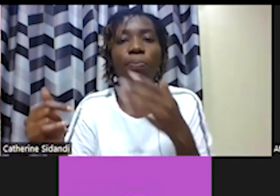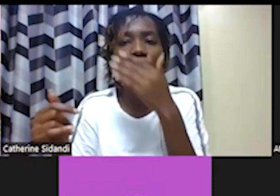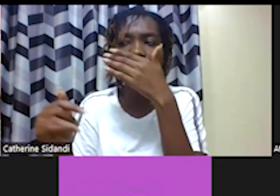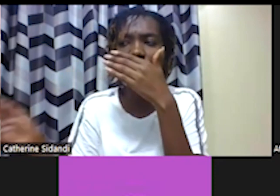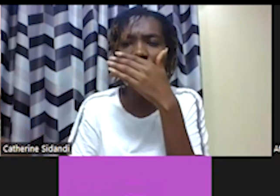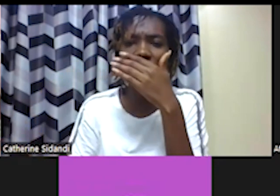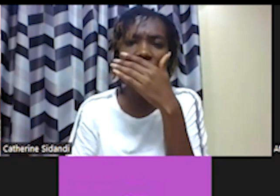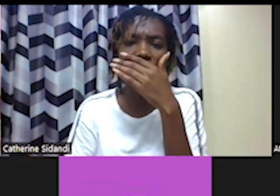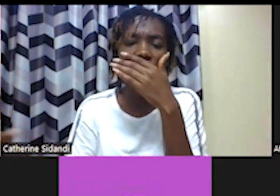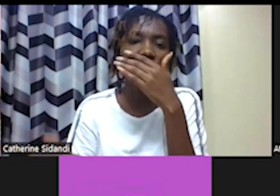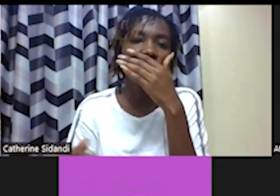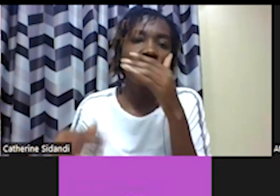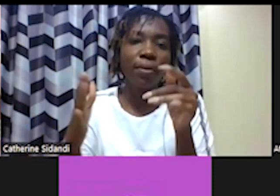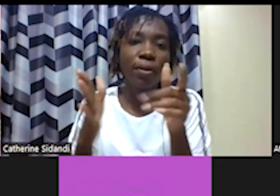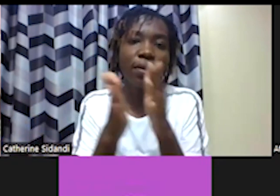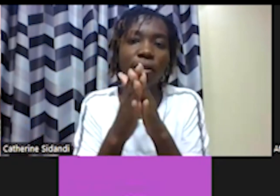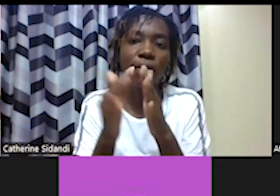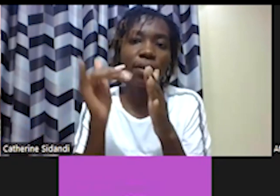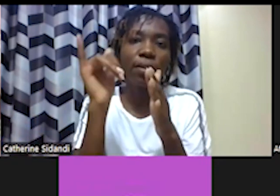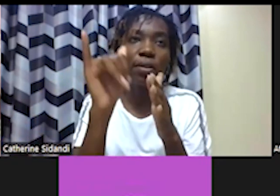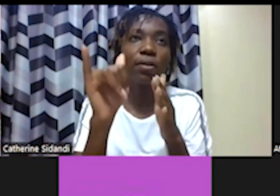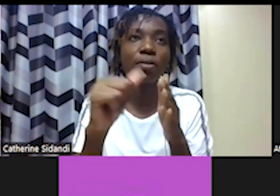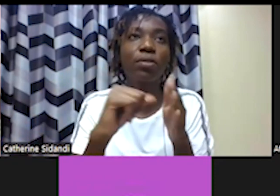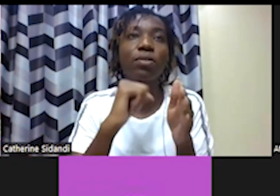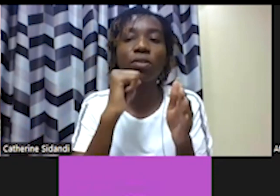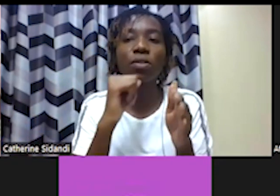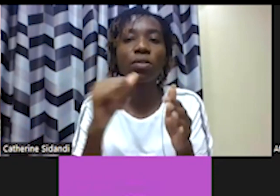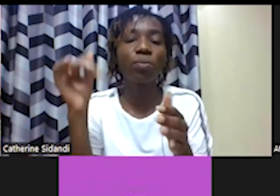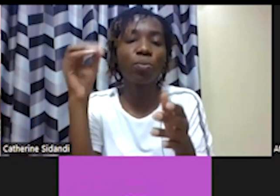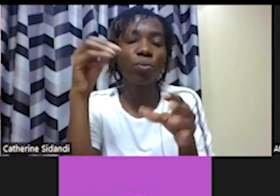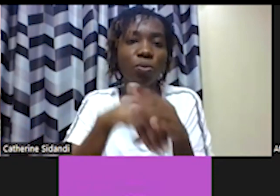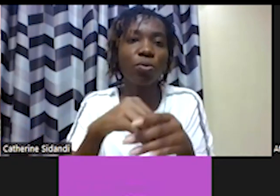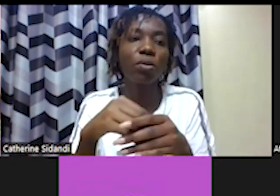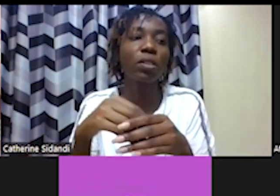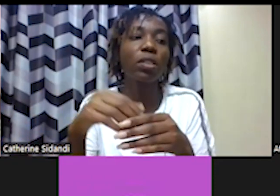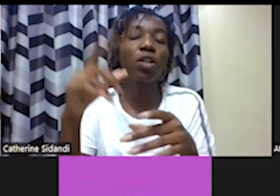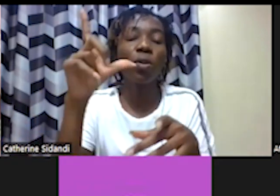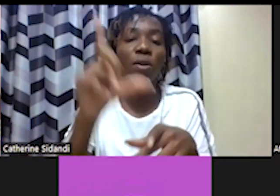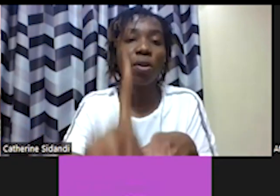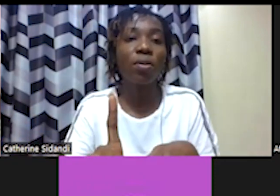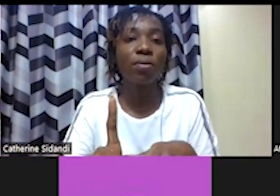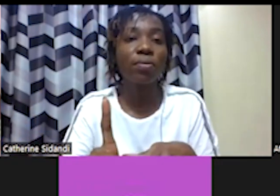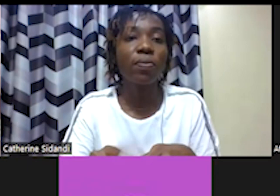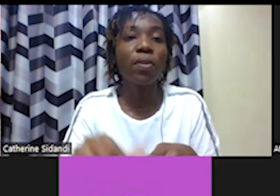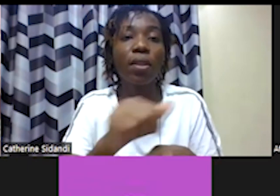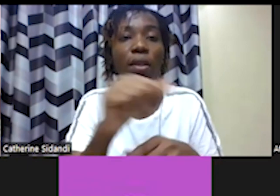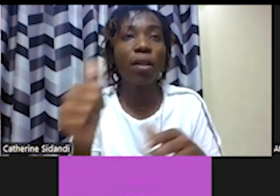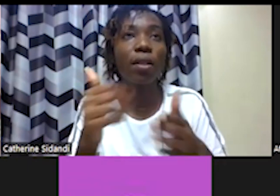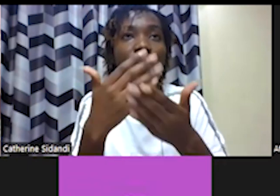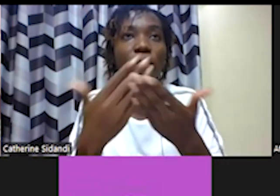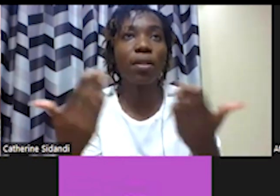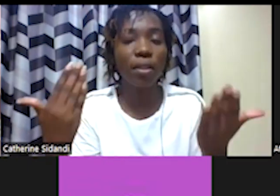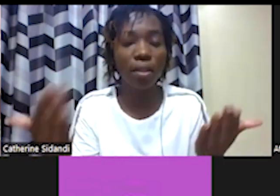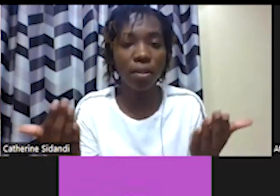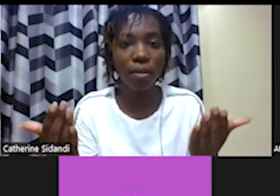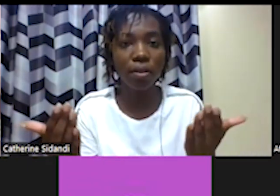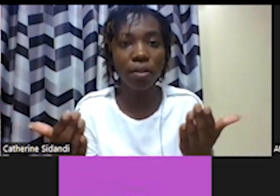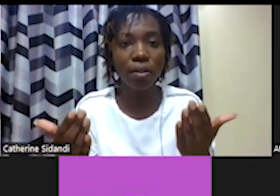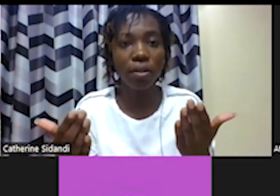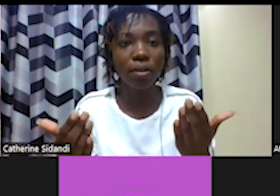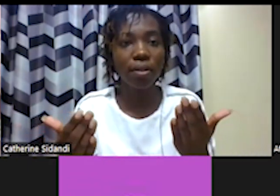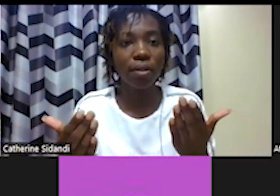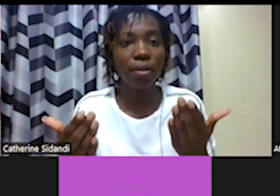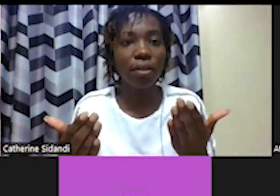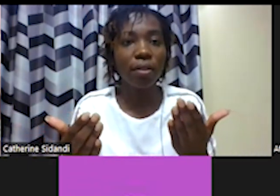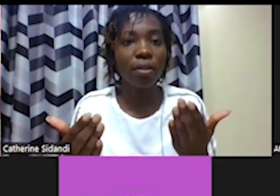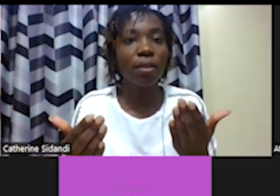and at times you just don't want to put them down. It's not fair. The other one is women